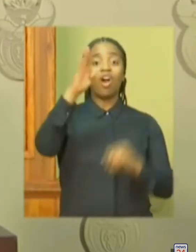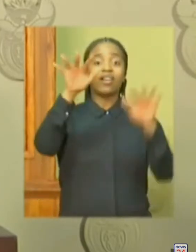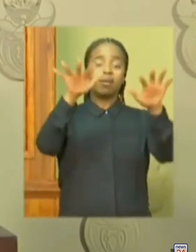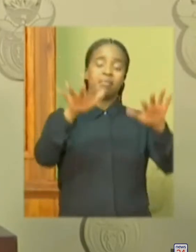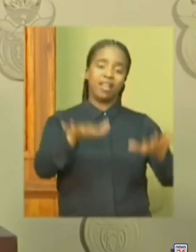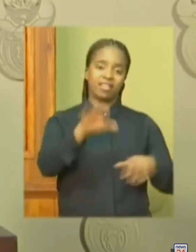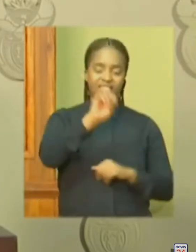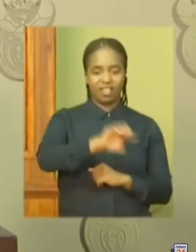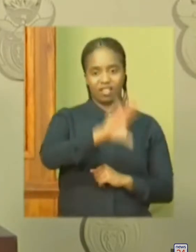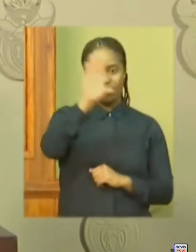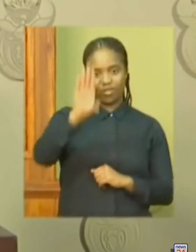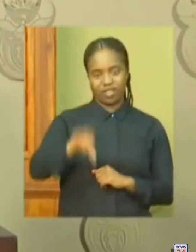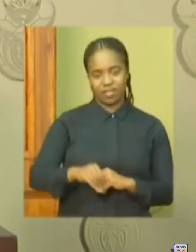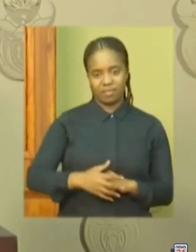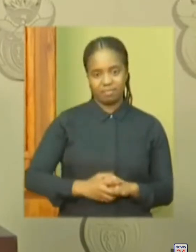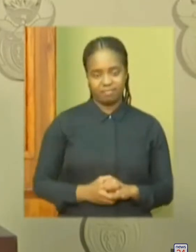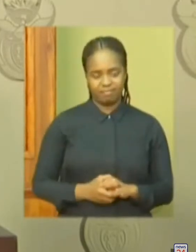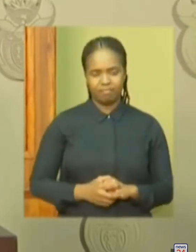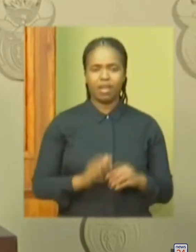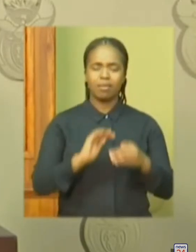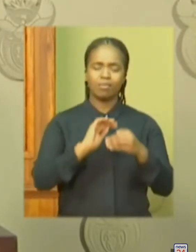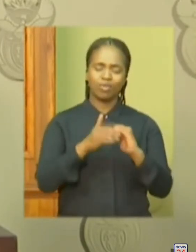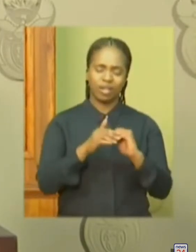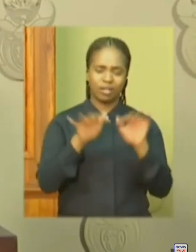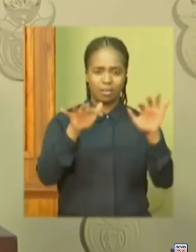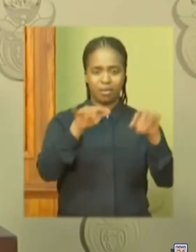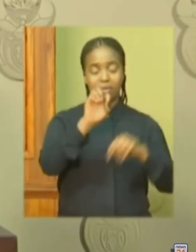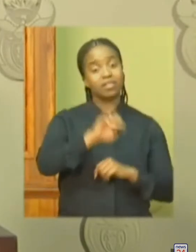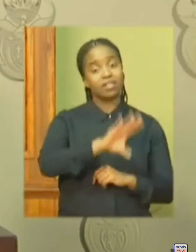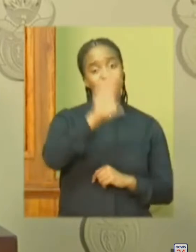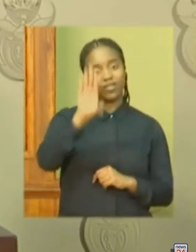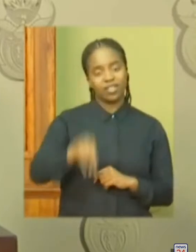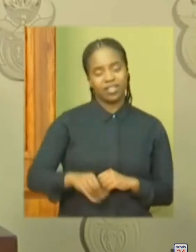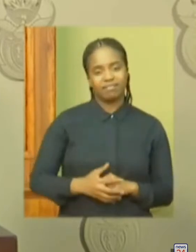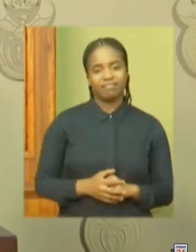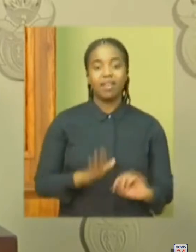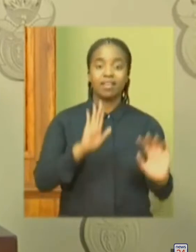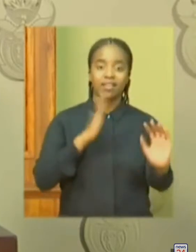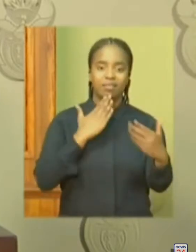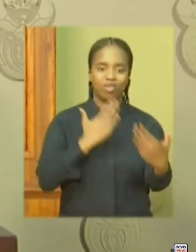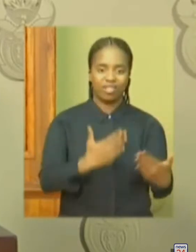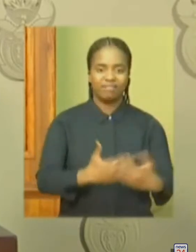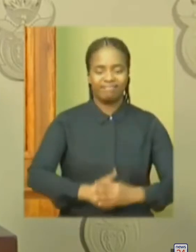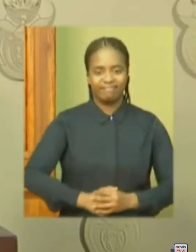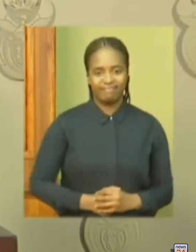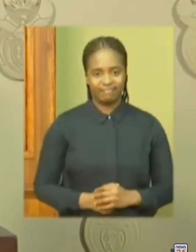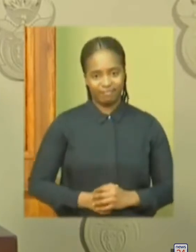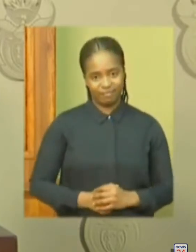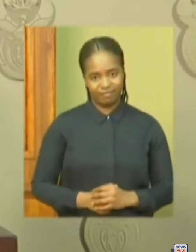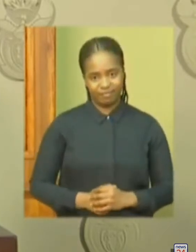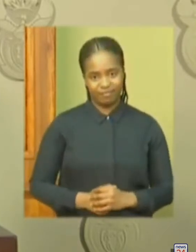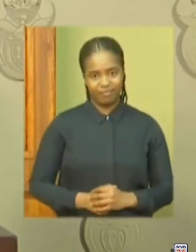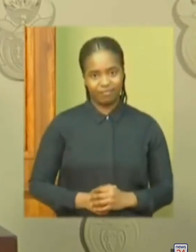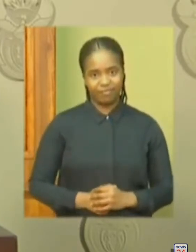South Africa and protect her people. I thank you.